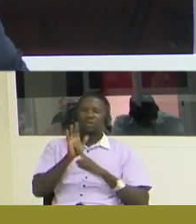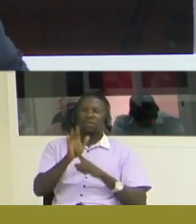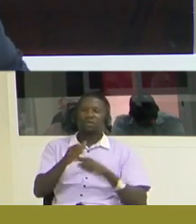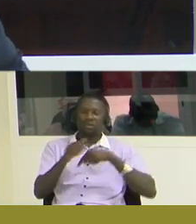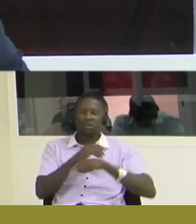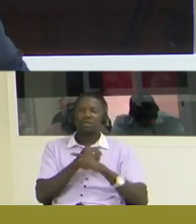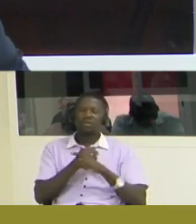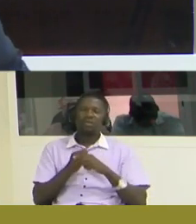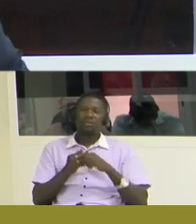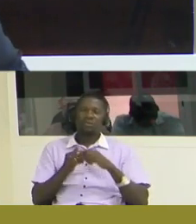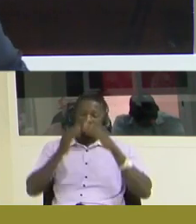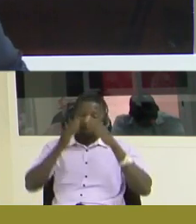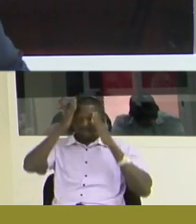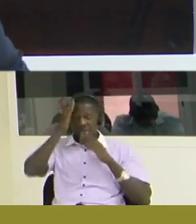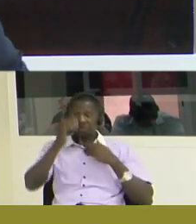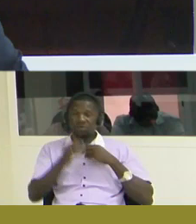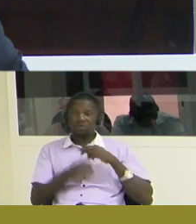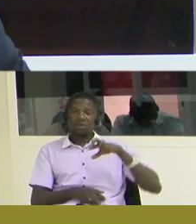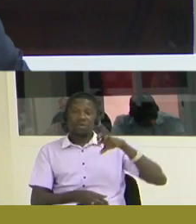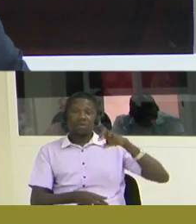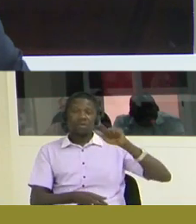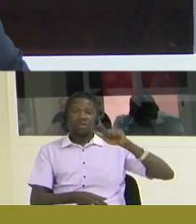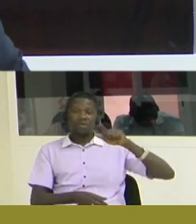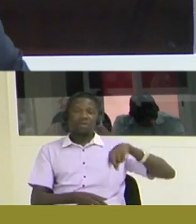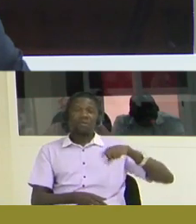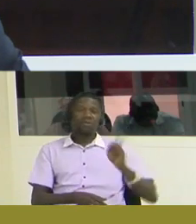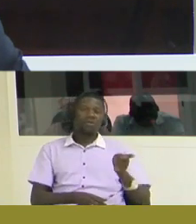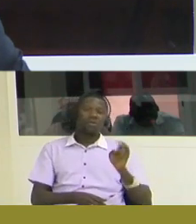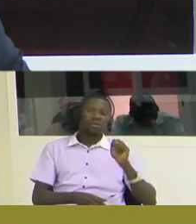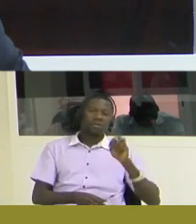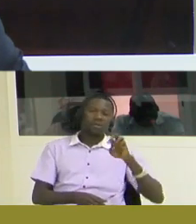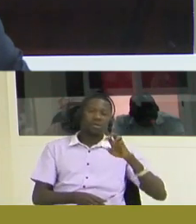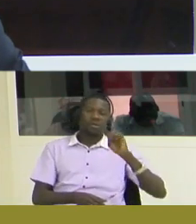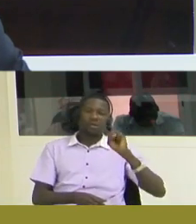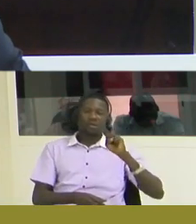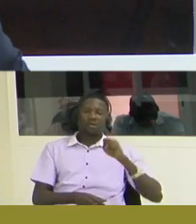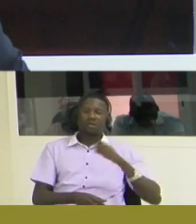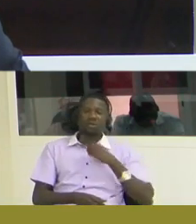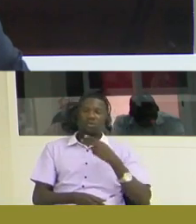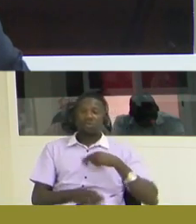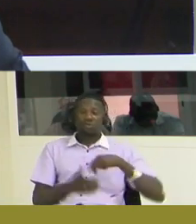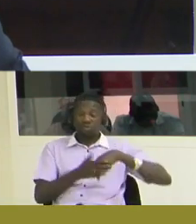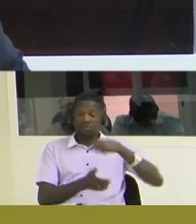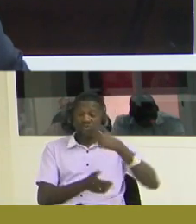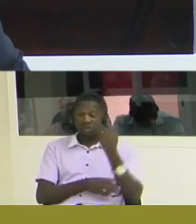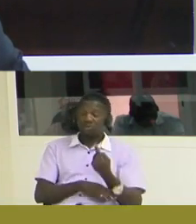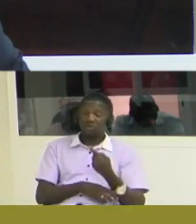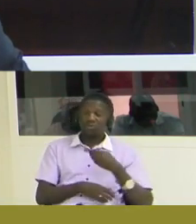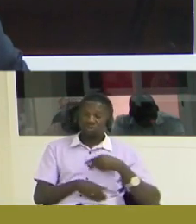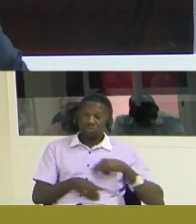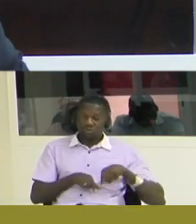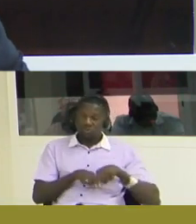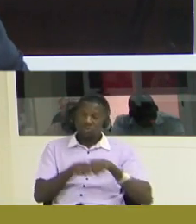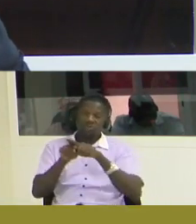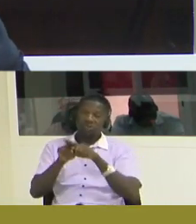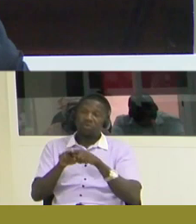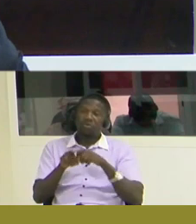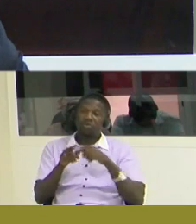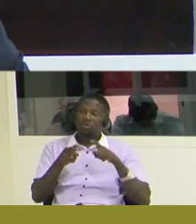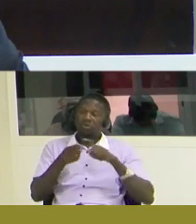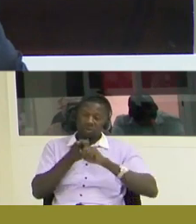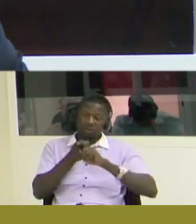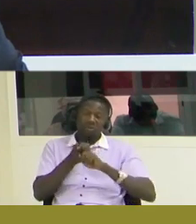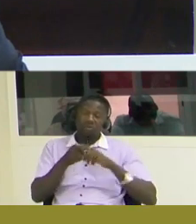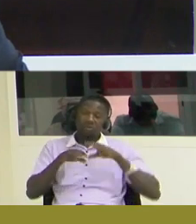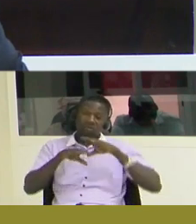always advised not to move along you move with with your partner with your friend you get each other out of